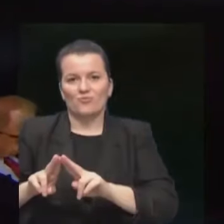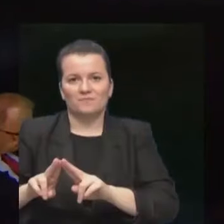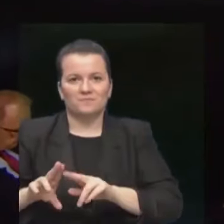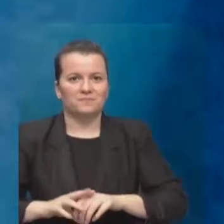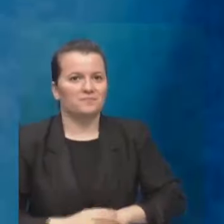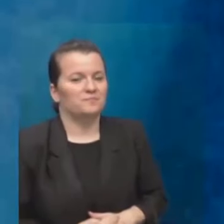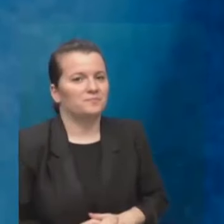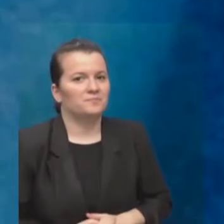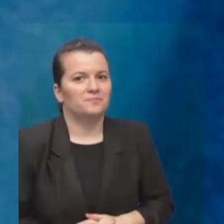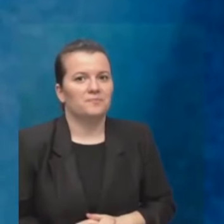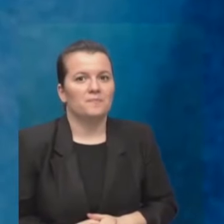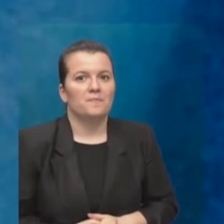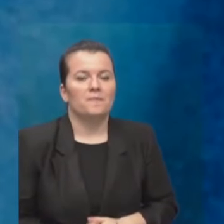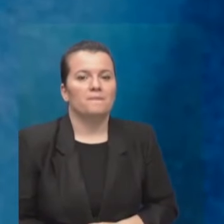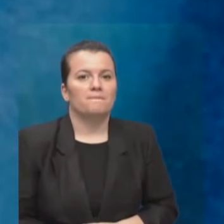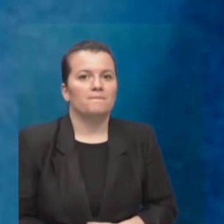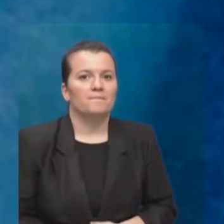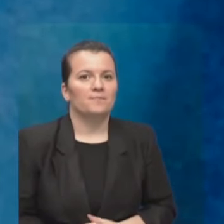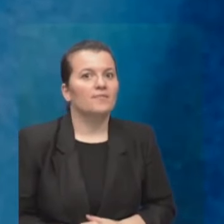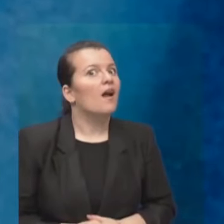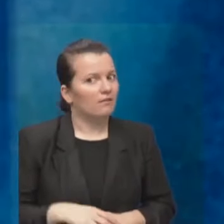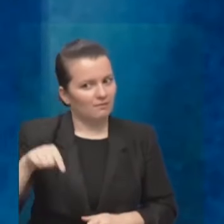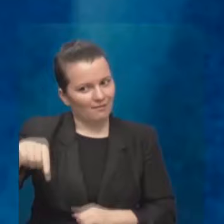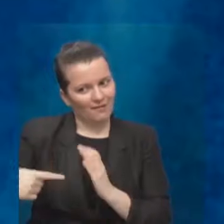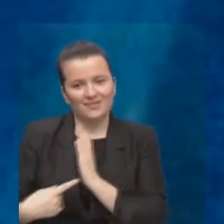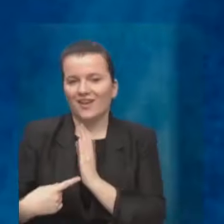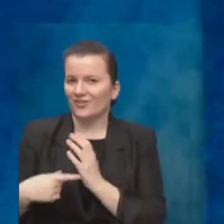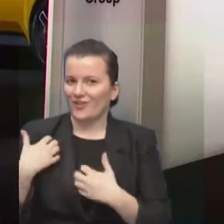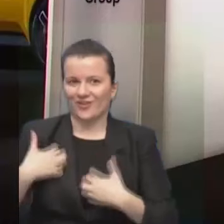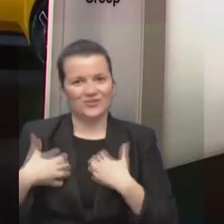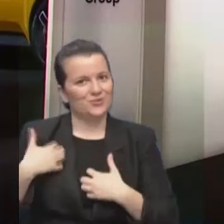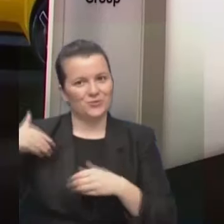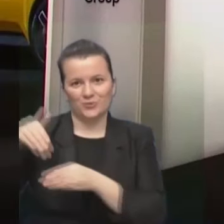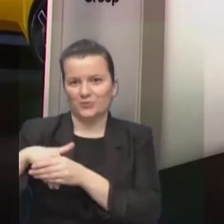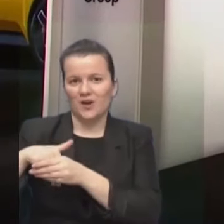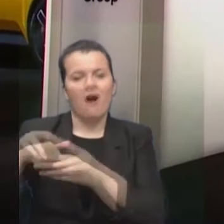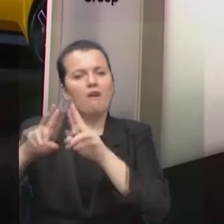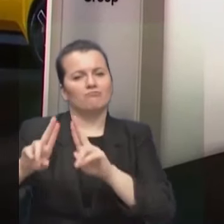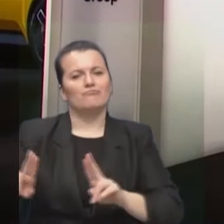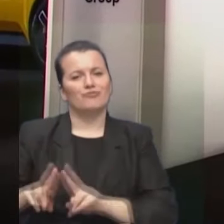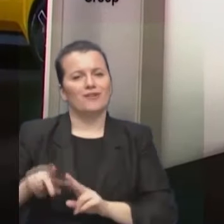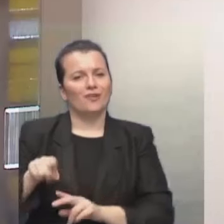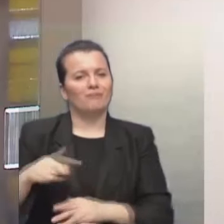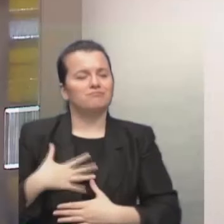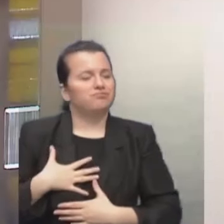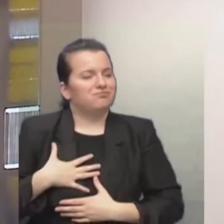you're referring to these very exciting technologies, and indeed Renault is very proud of having developed these technologies. Well,